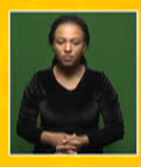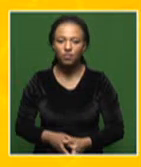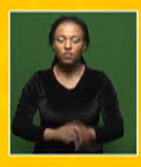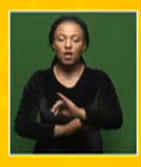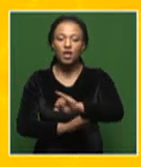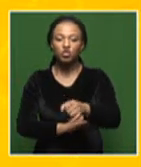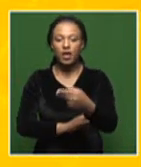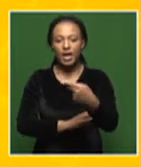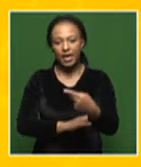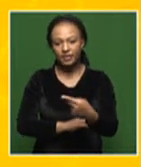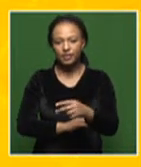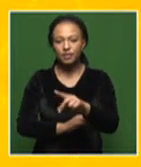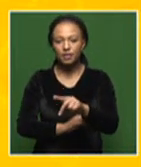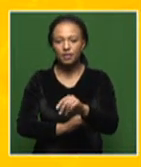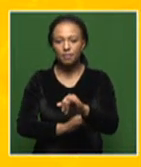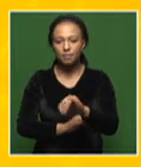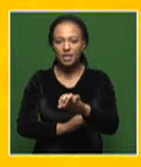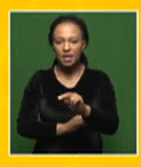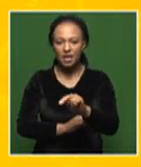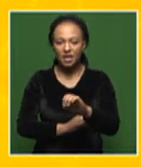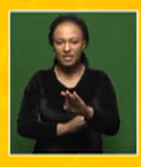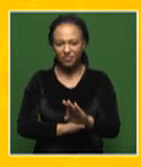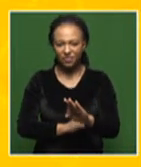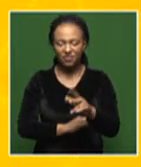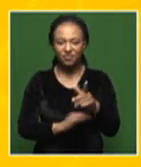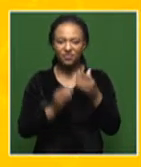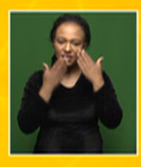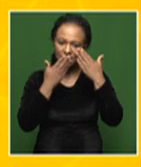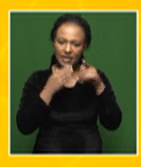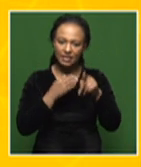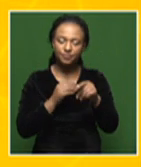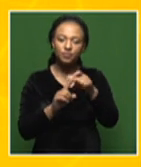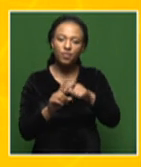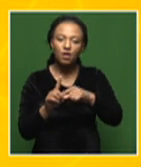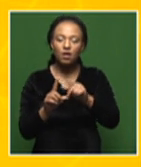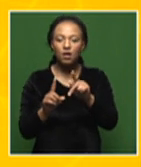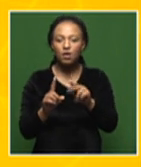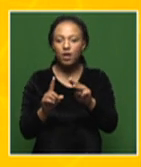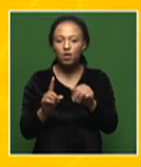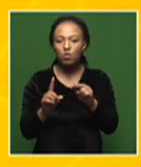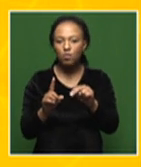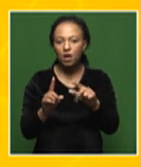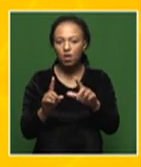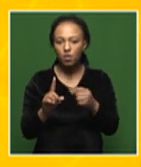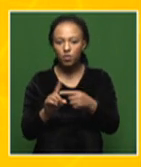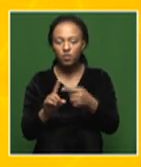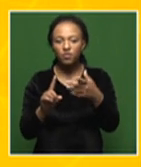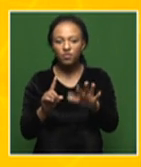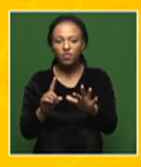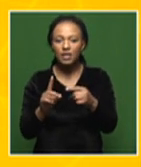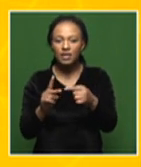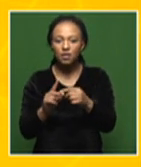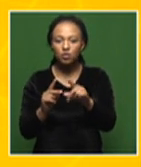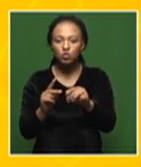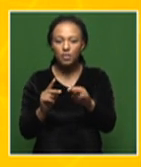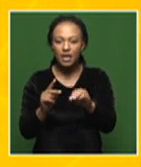J.H. Pierneef's study for Klipriviersberg, Sydney Kumalo St. Francis, Dumile Feni's Anguished Woman and